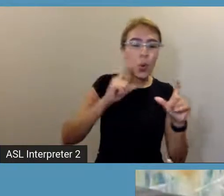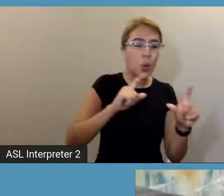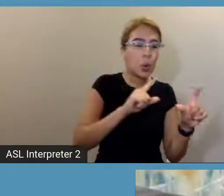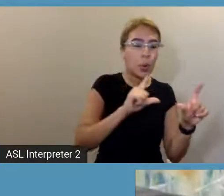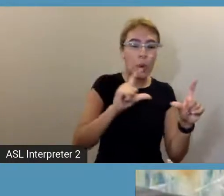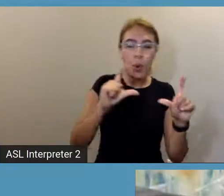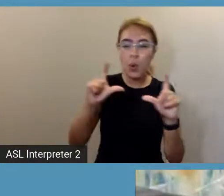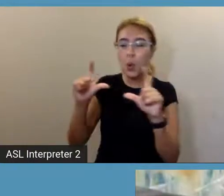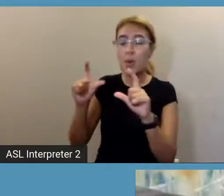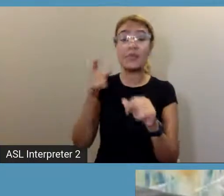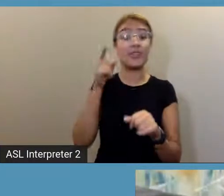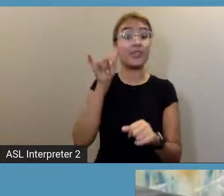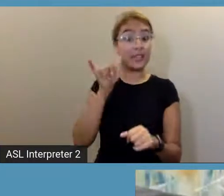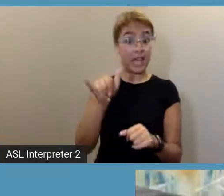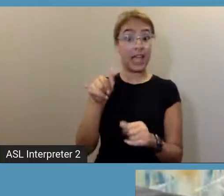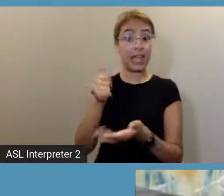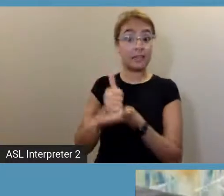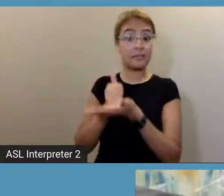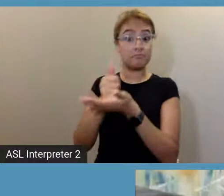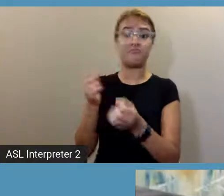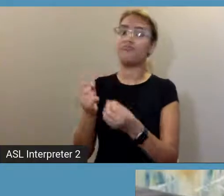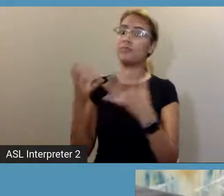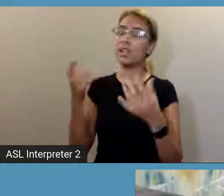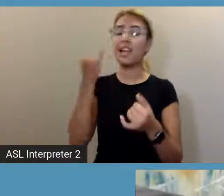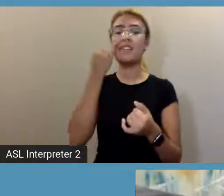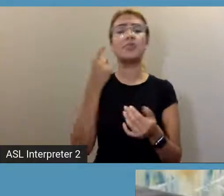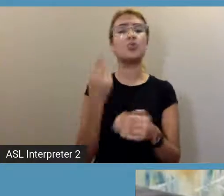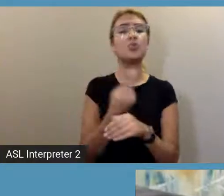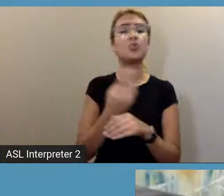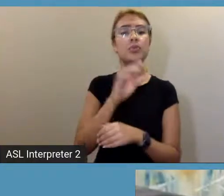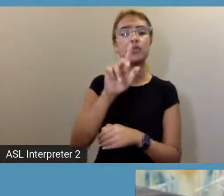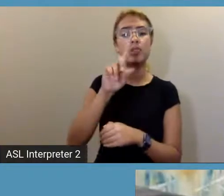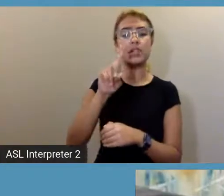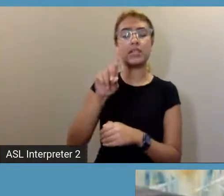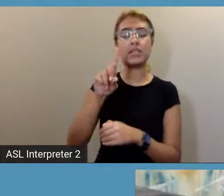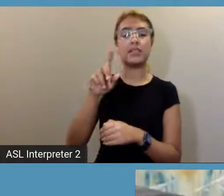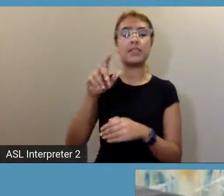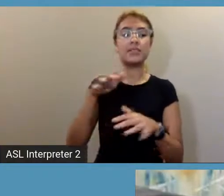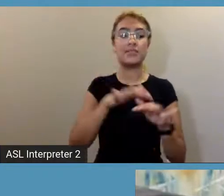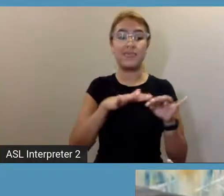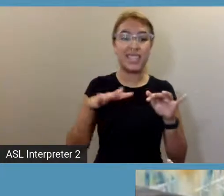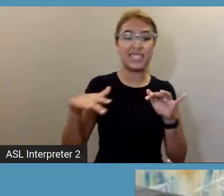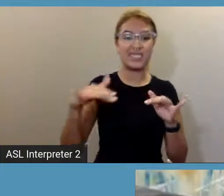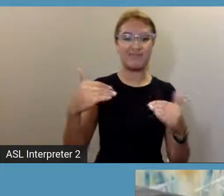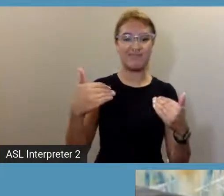lot. If you're doing 3D spaces and you have the